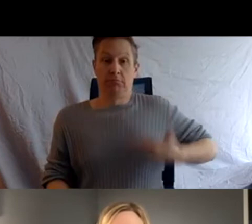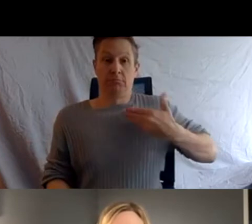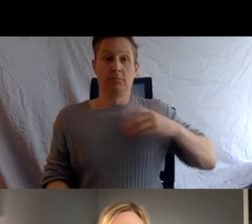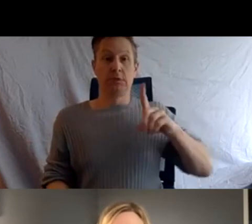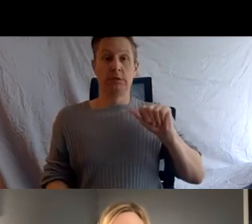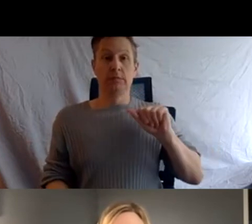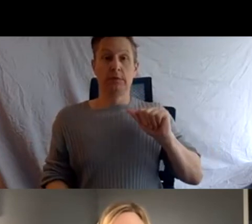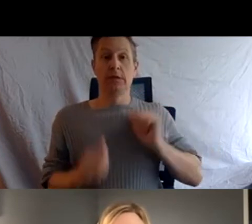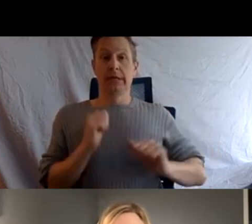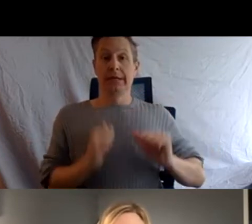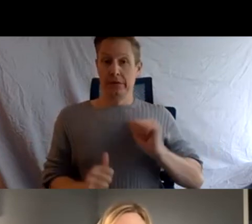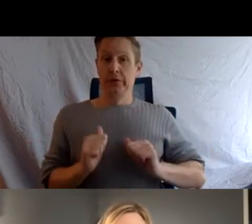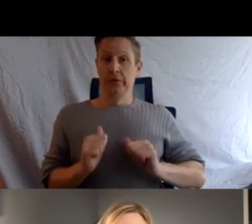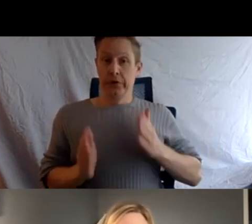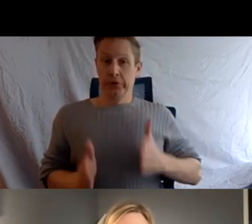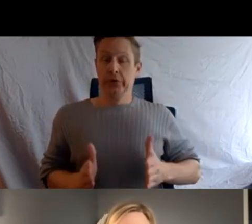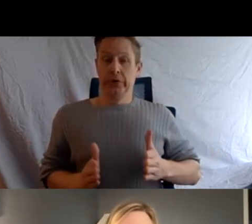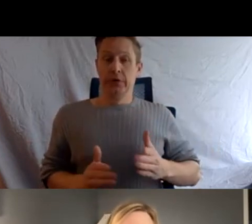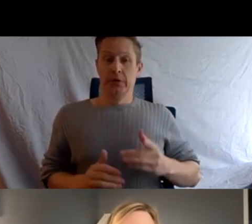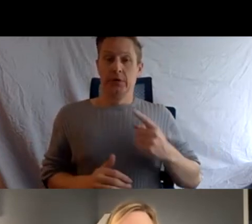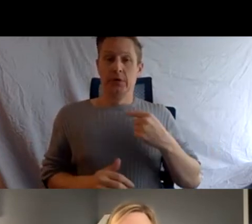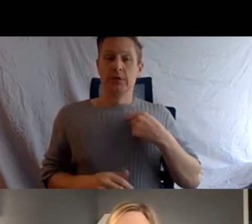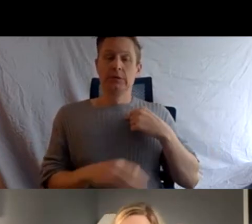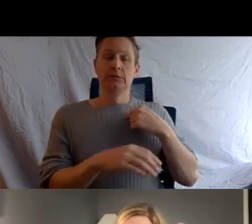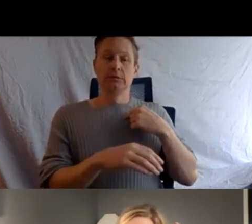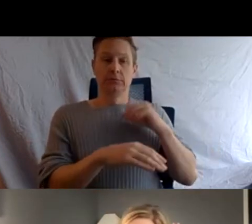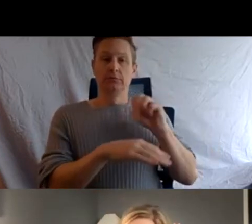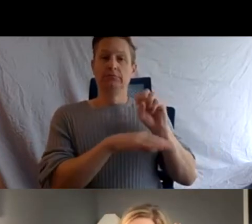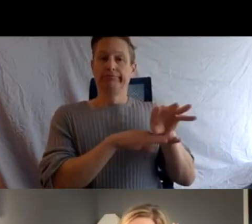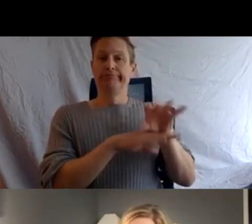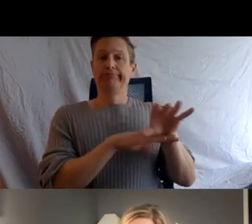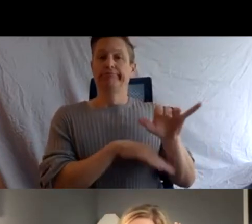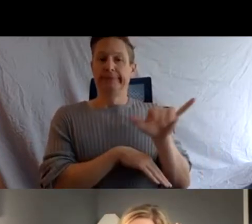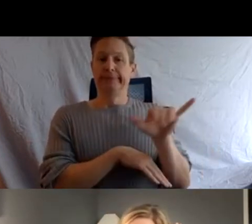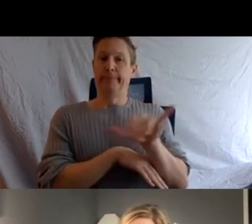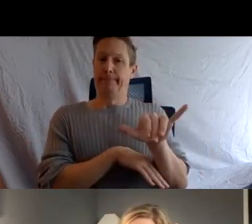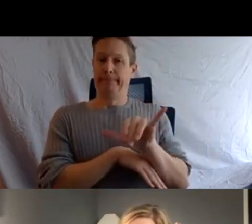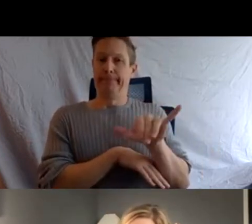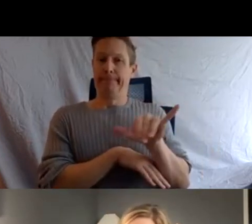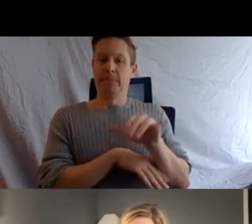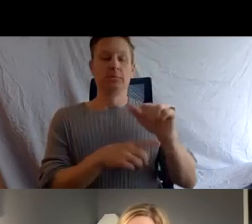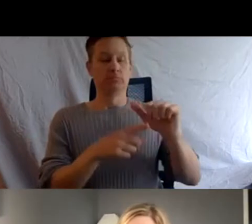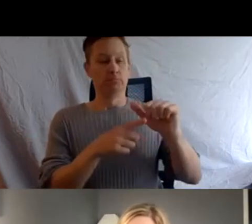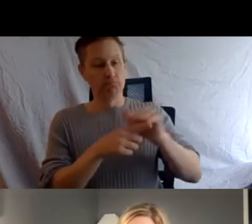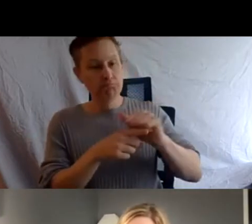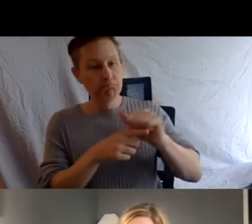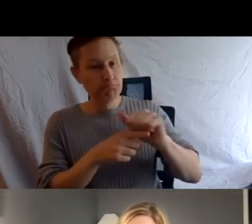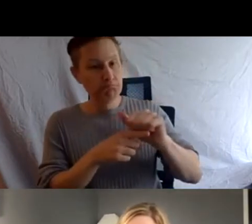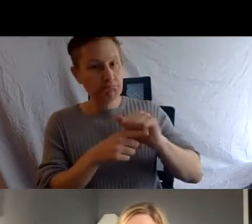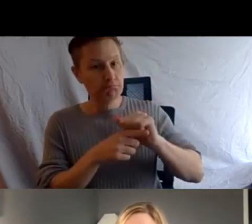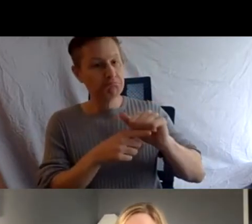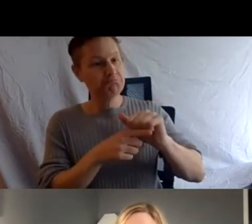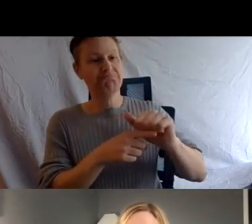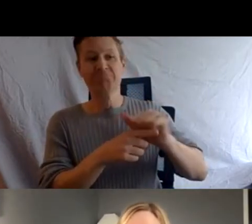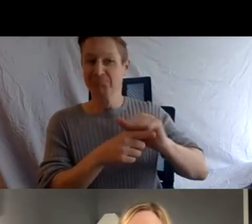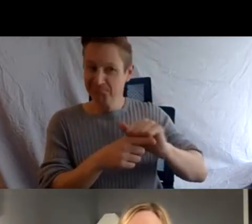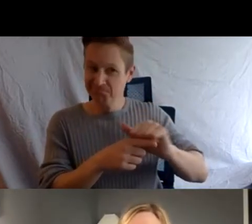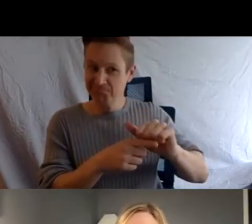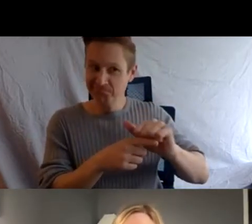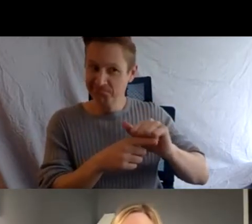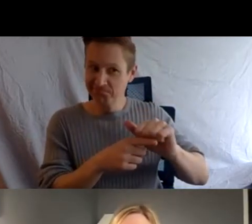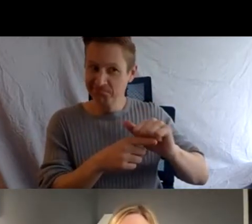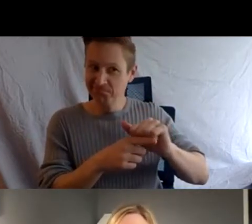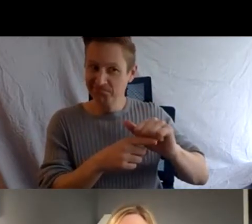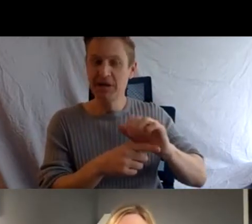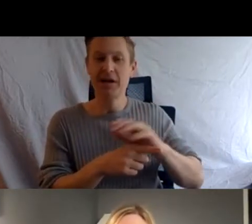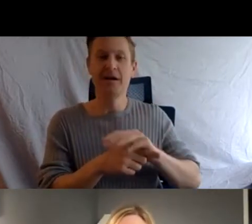disabled actor, I would give the same advice. Just, practice, and, like